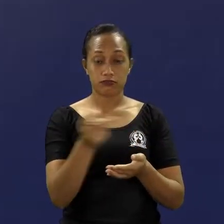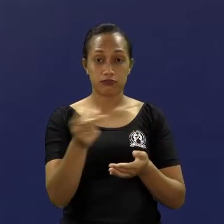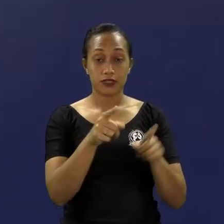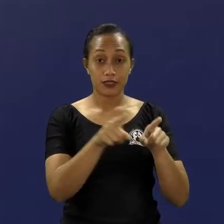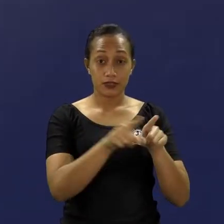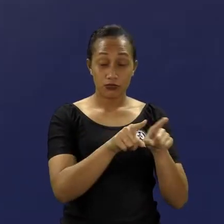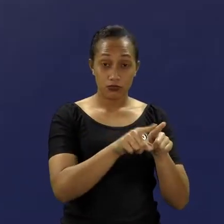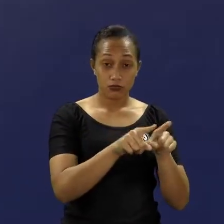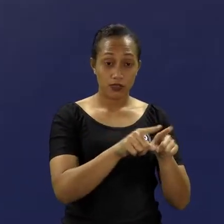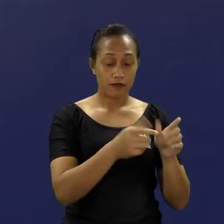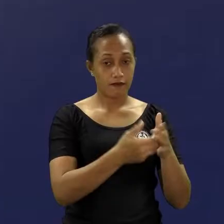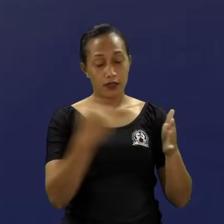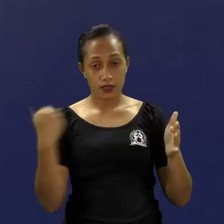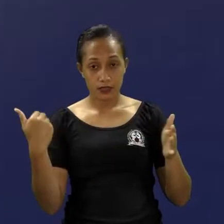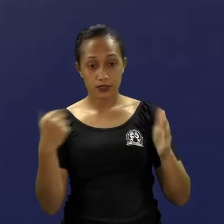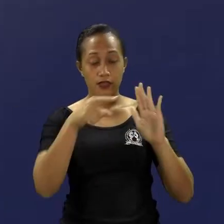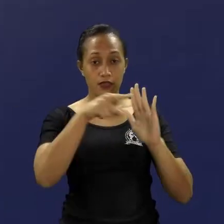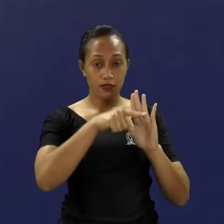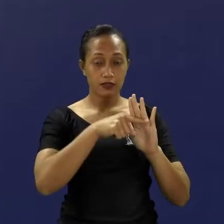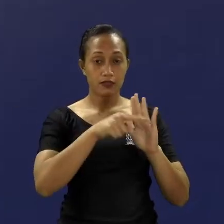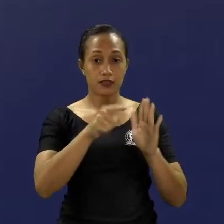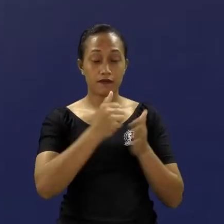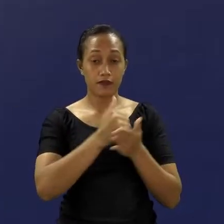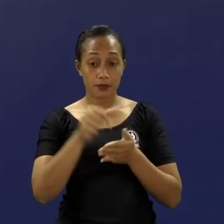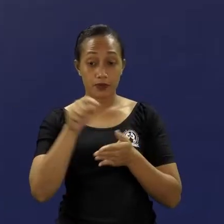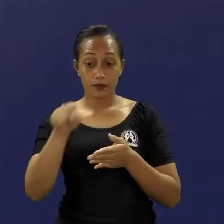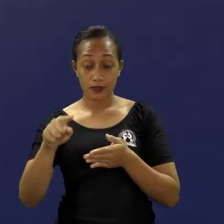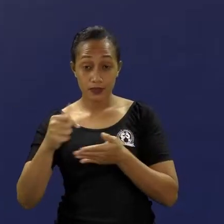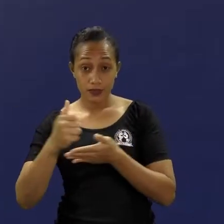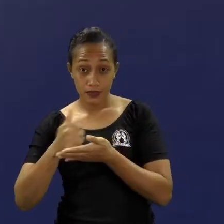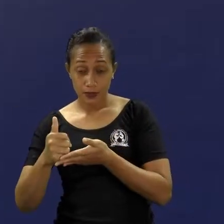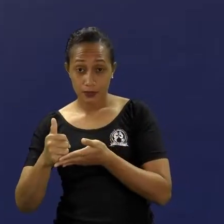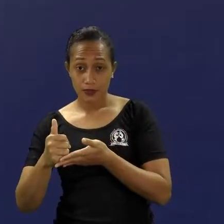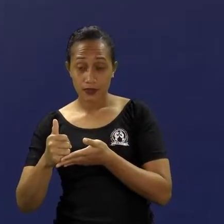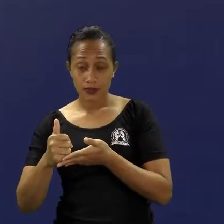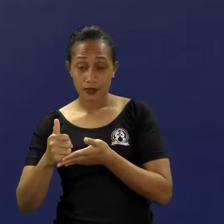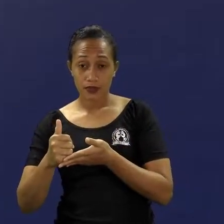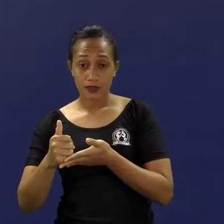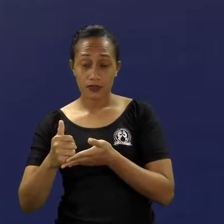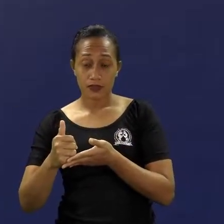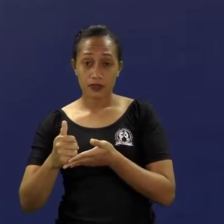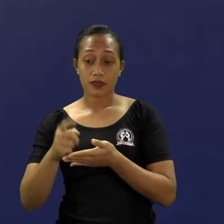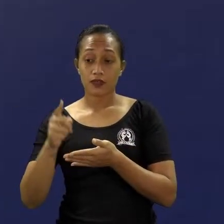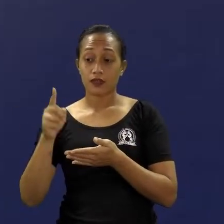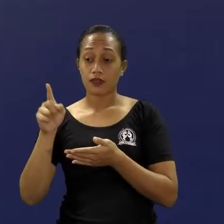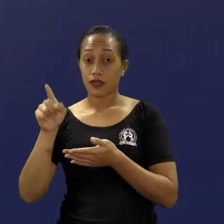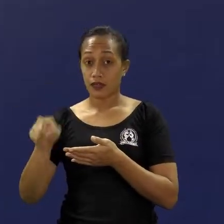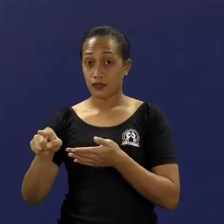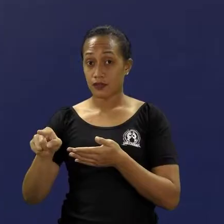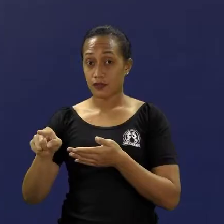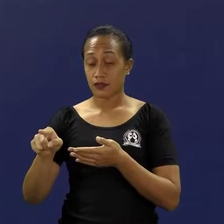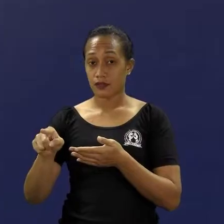to e senga o le negative number o le integer lea, leile negative. Male,